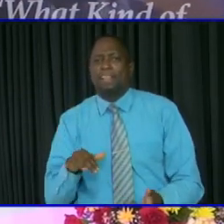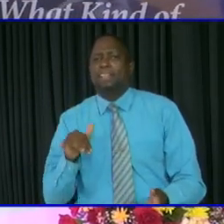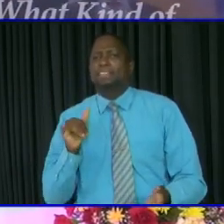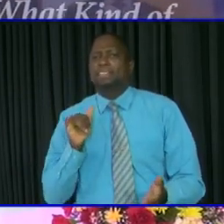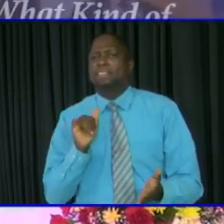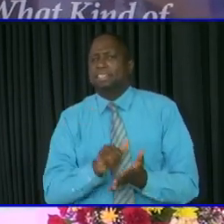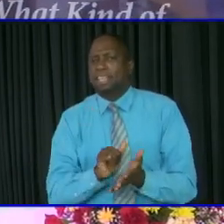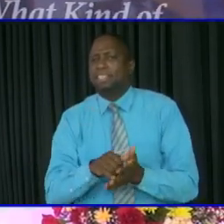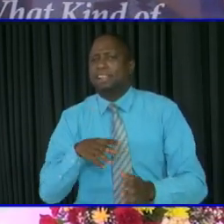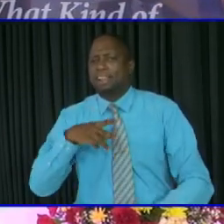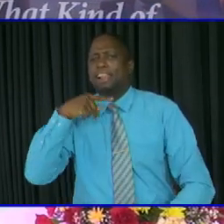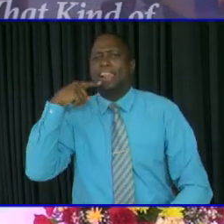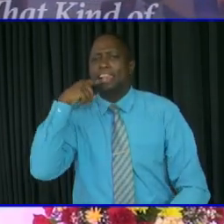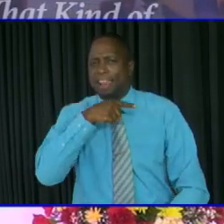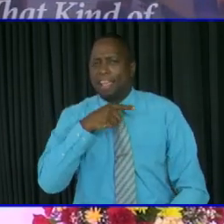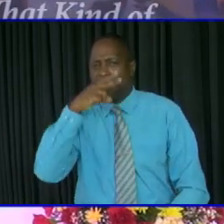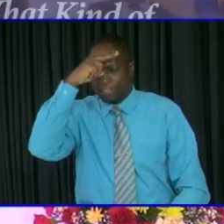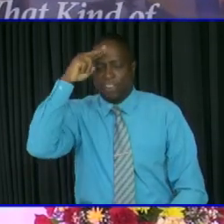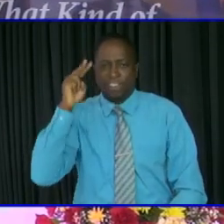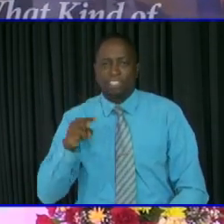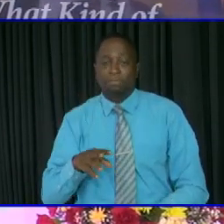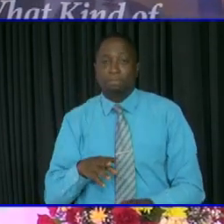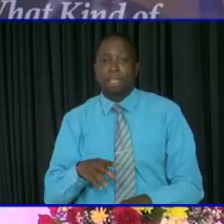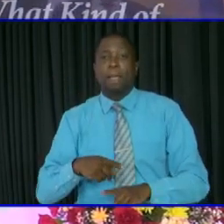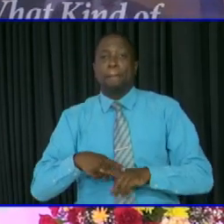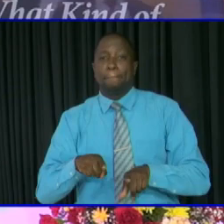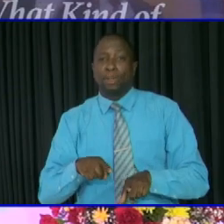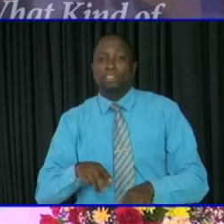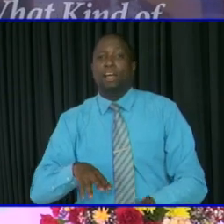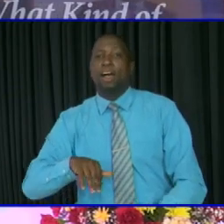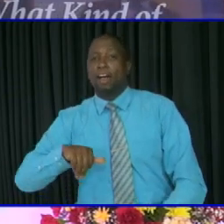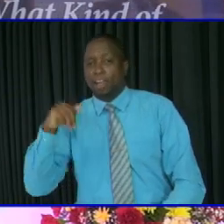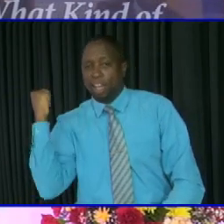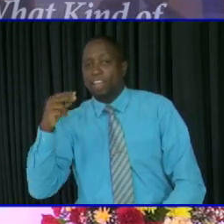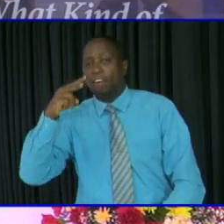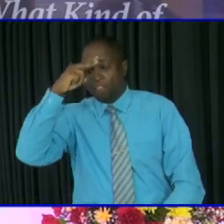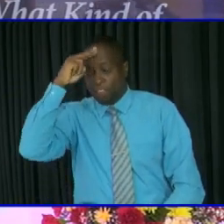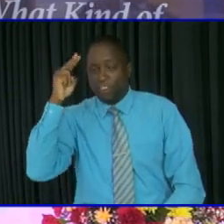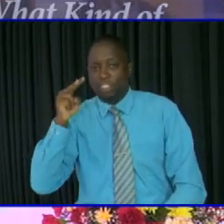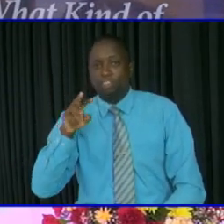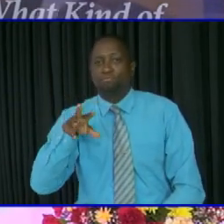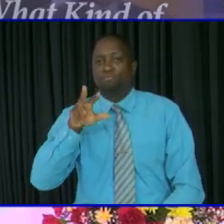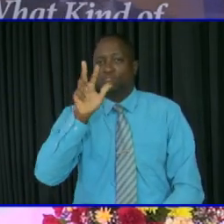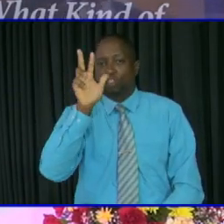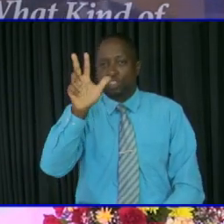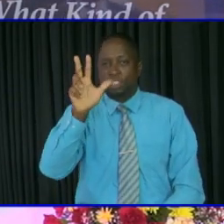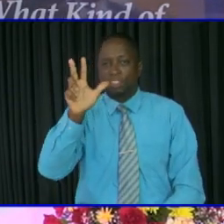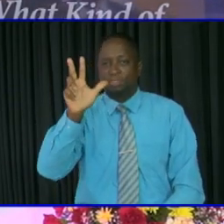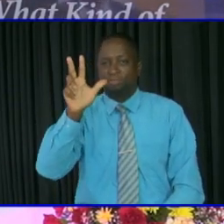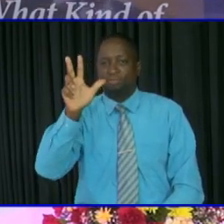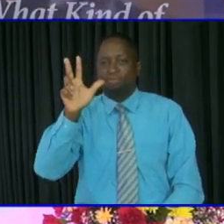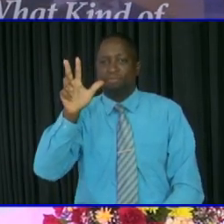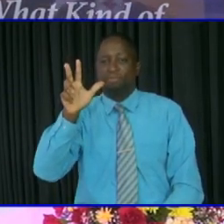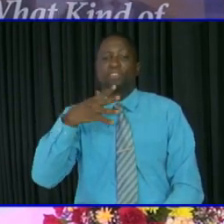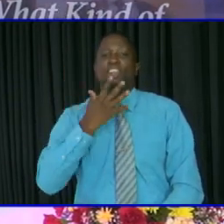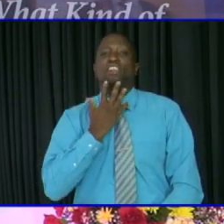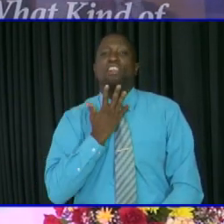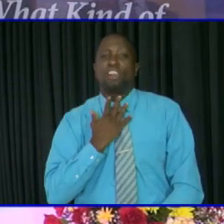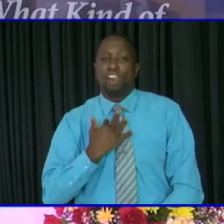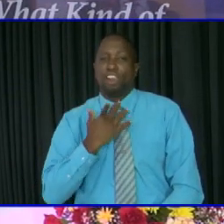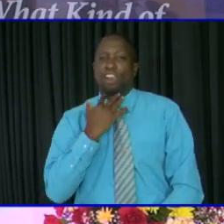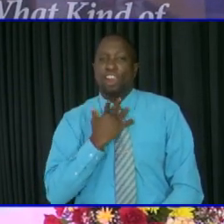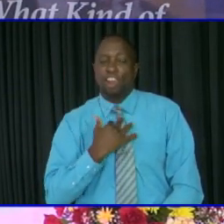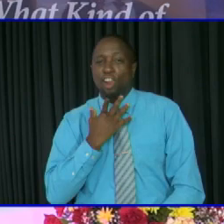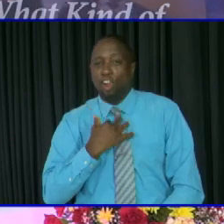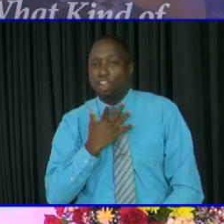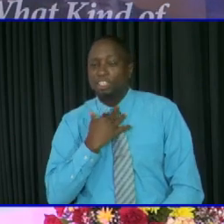There's also the lusting virgin. Can I talk to you about the lusting virgin? I said that there are different kinds of virgin. The